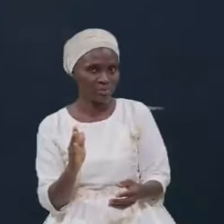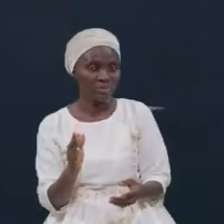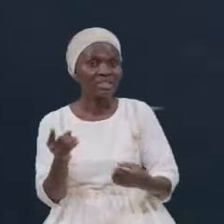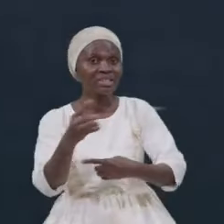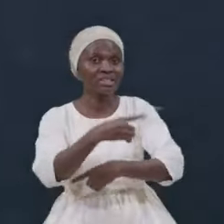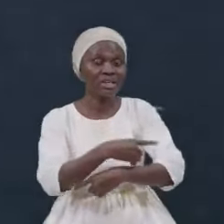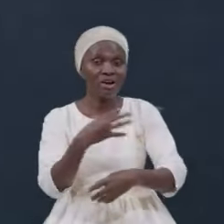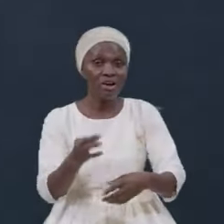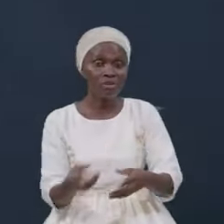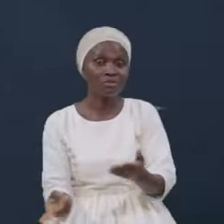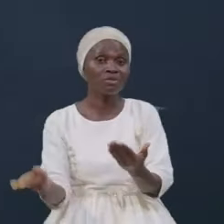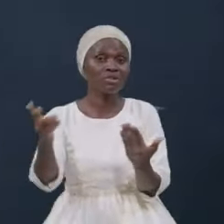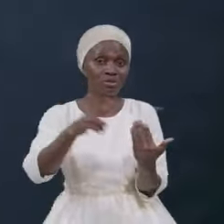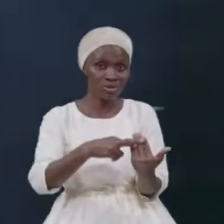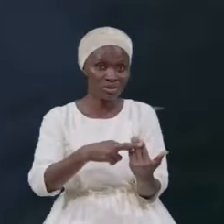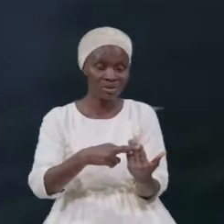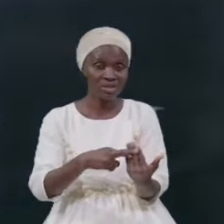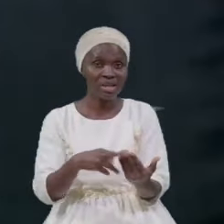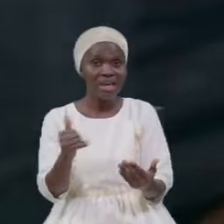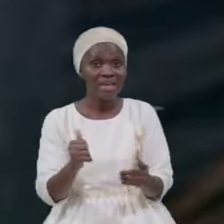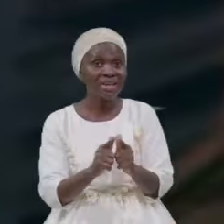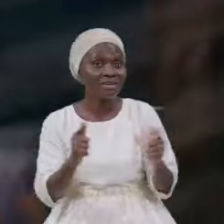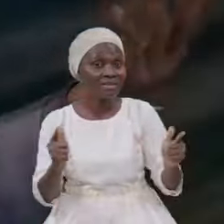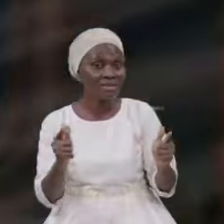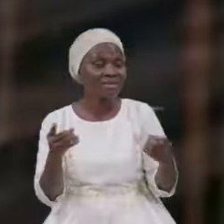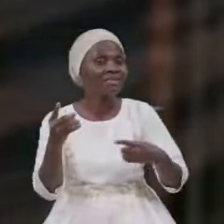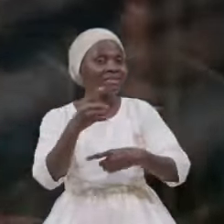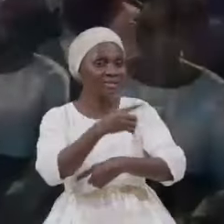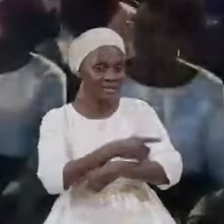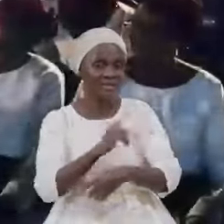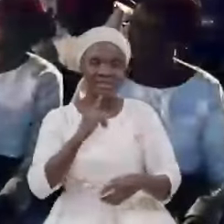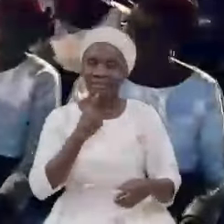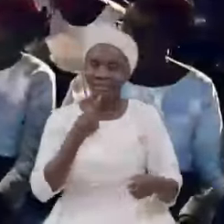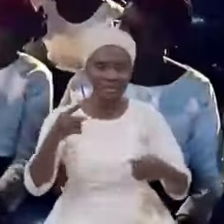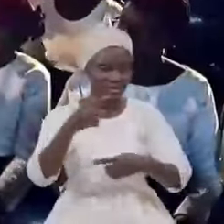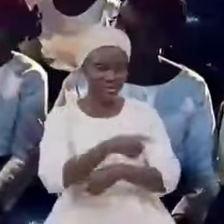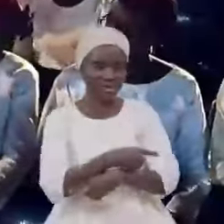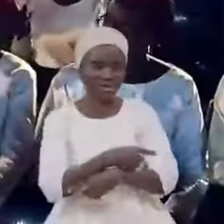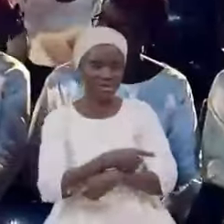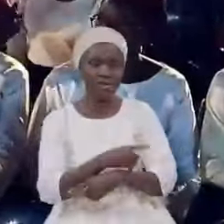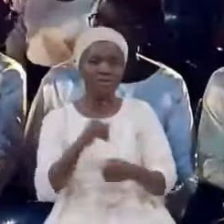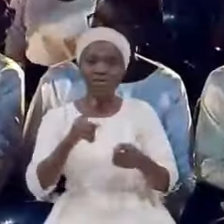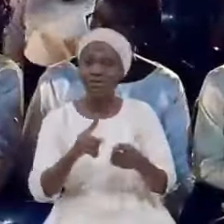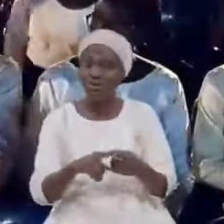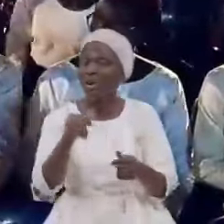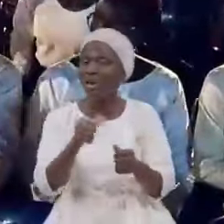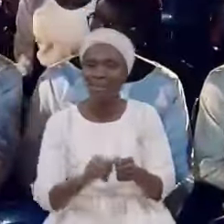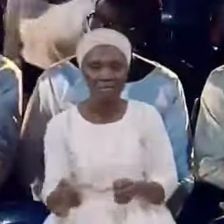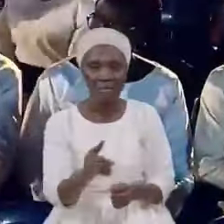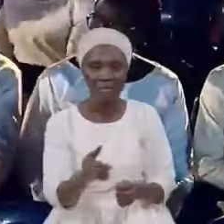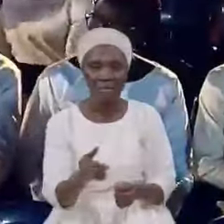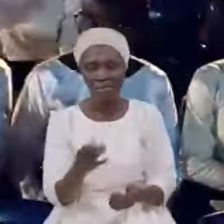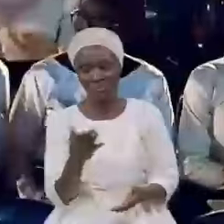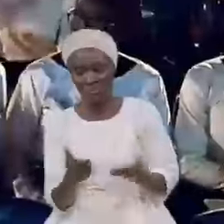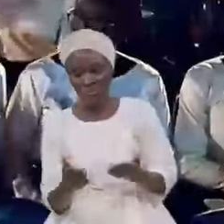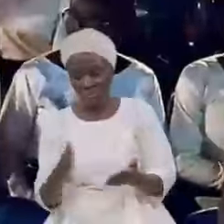day. It comes to everyone by and large. Sooner or later it will come. But